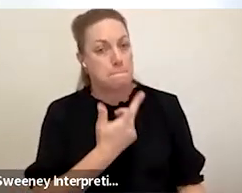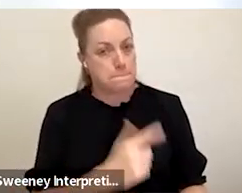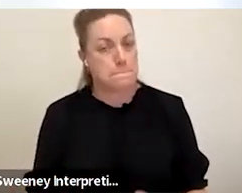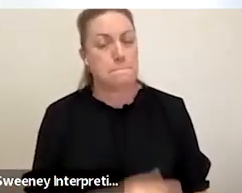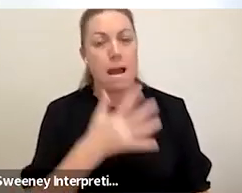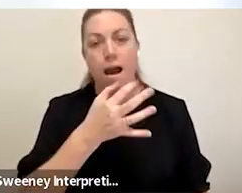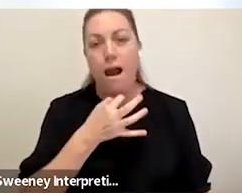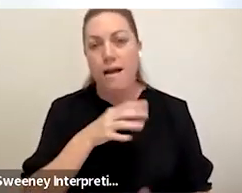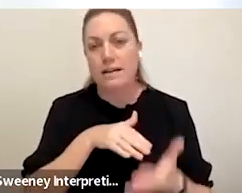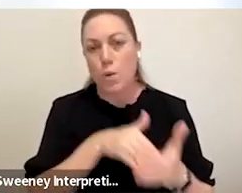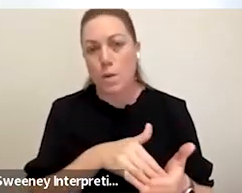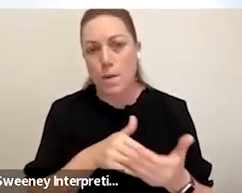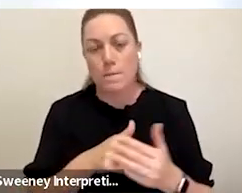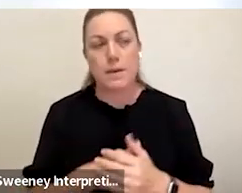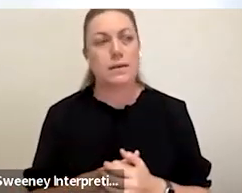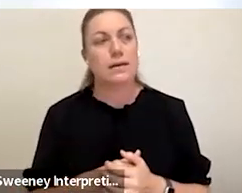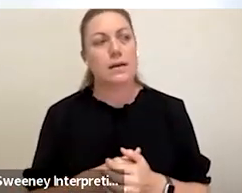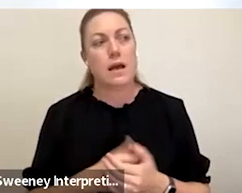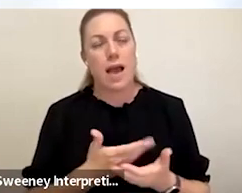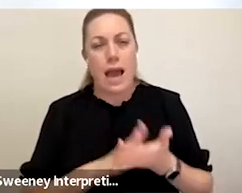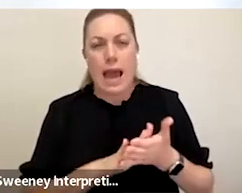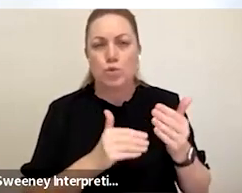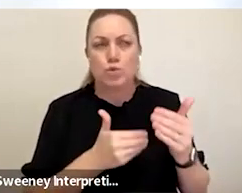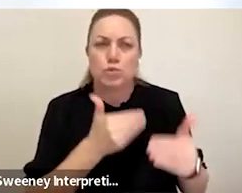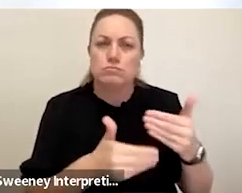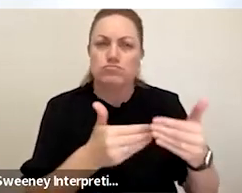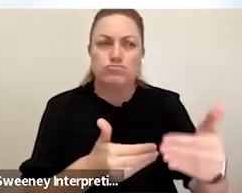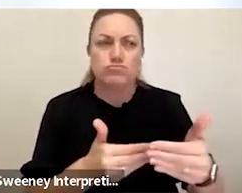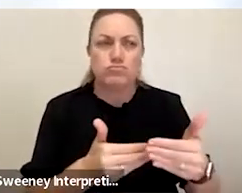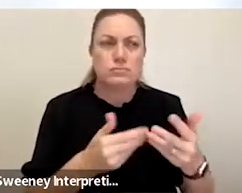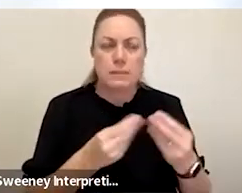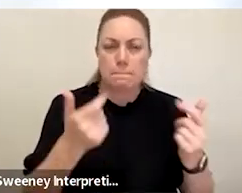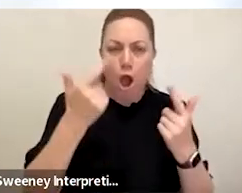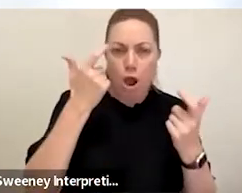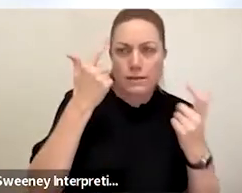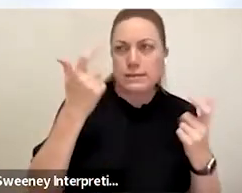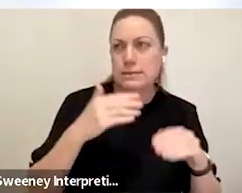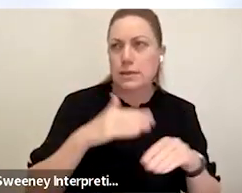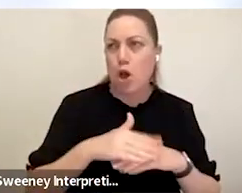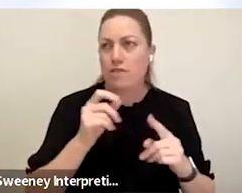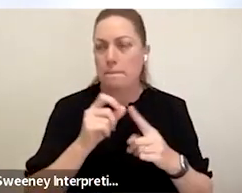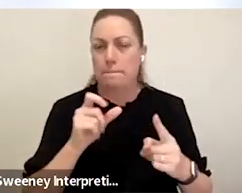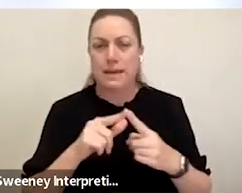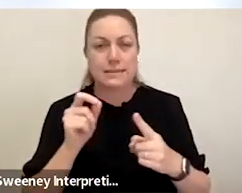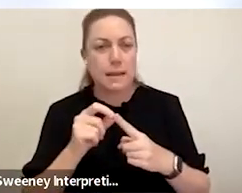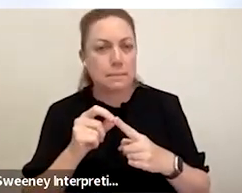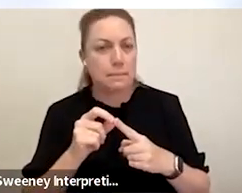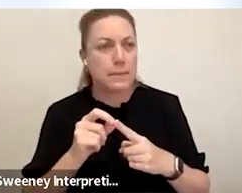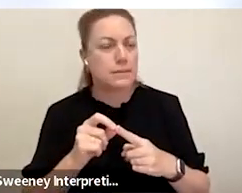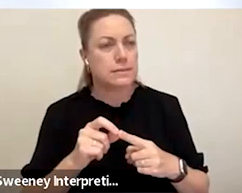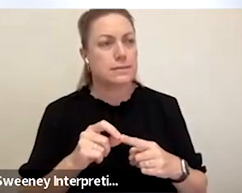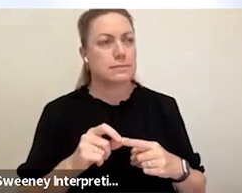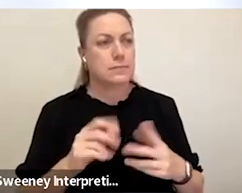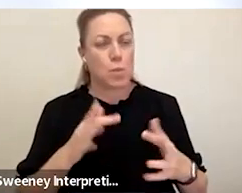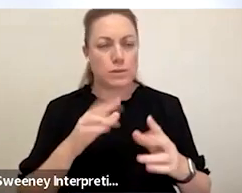assistance in progressing some of her ideas around PCEP and where she wanted it to go at a more localised